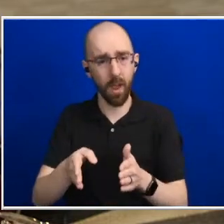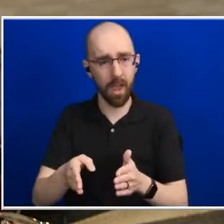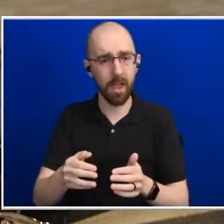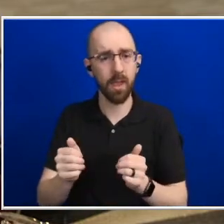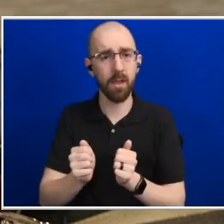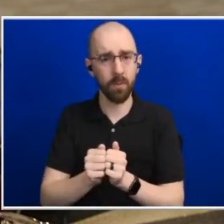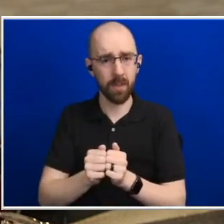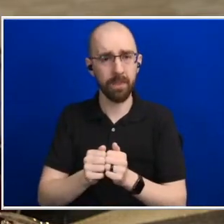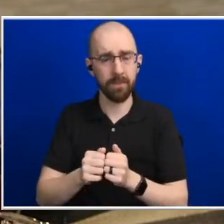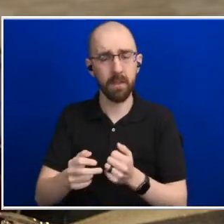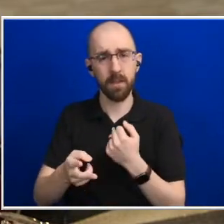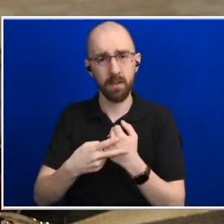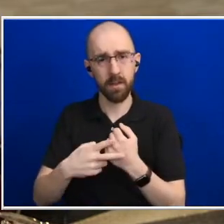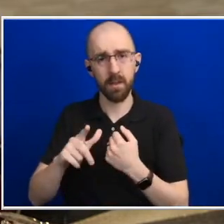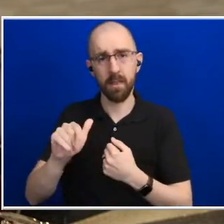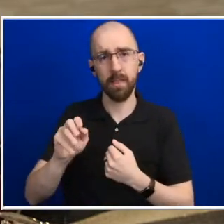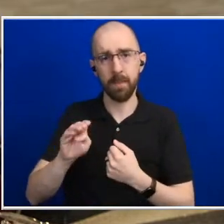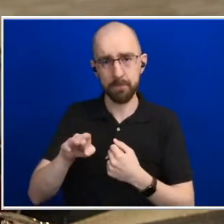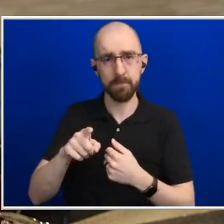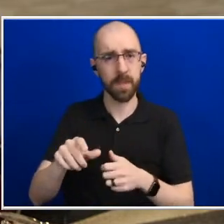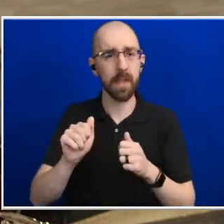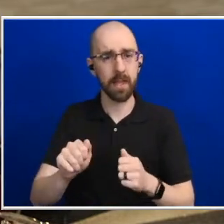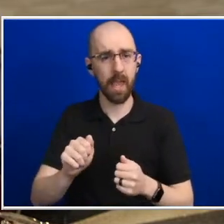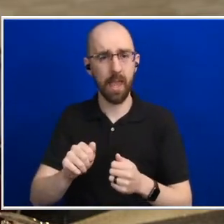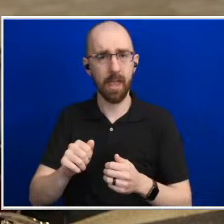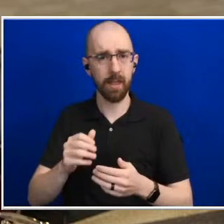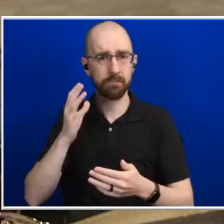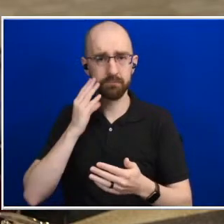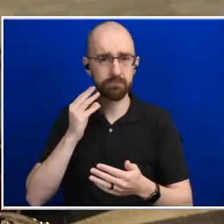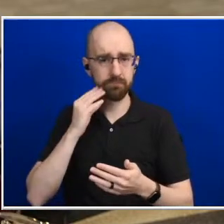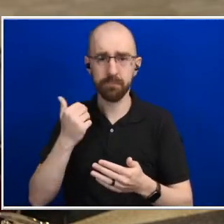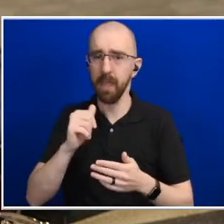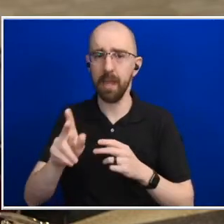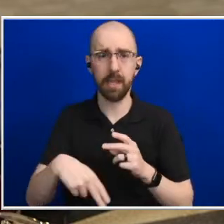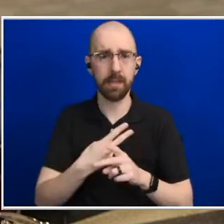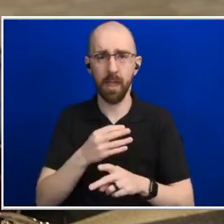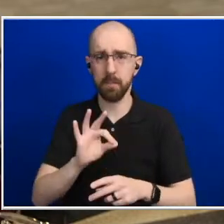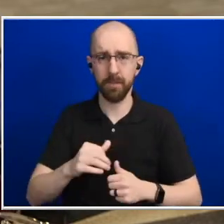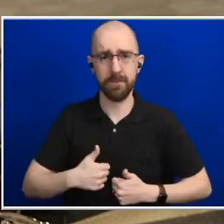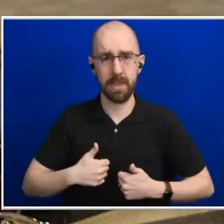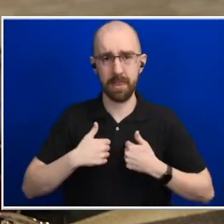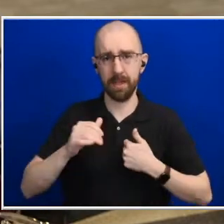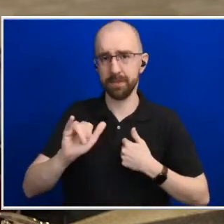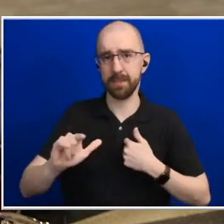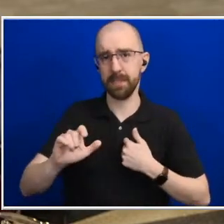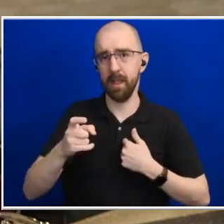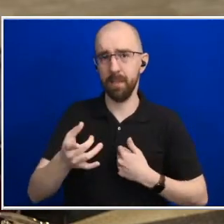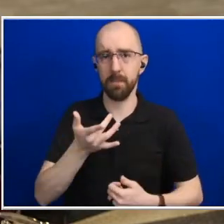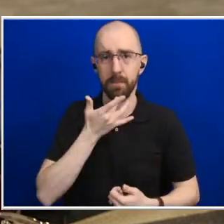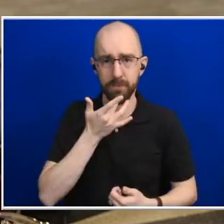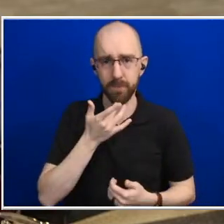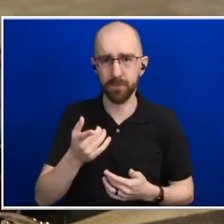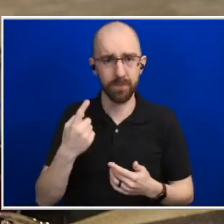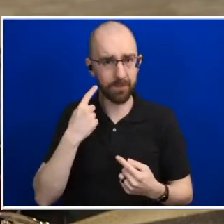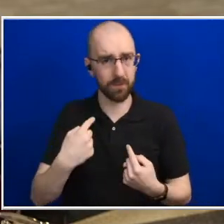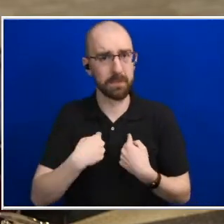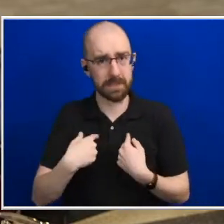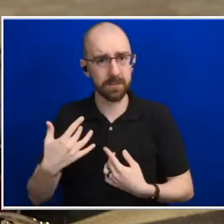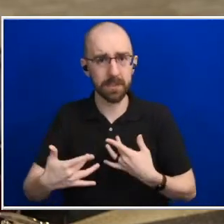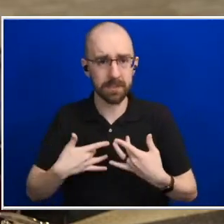so that the patient can undergo whatever type of lifestyle that they would like. So it's exciting for me, and I'll just say it